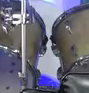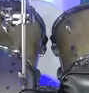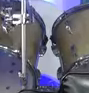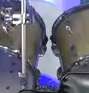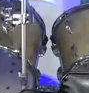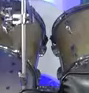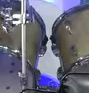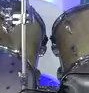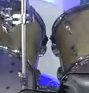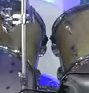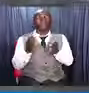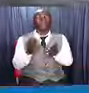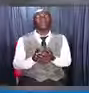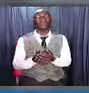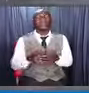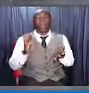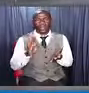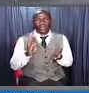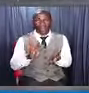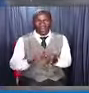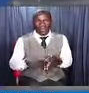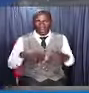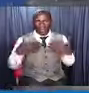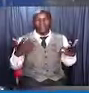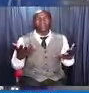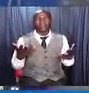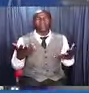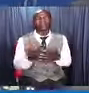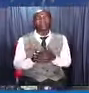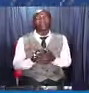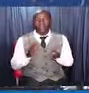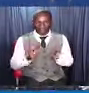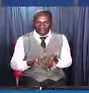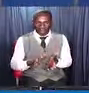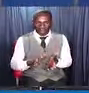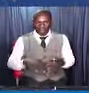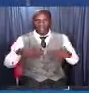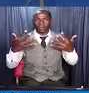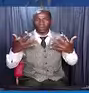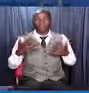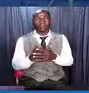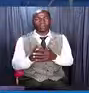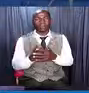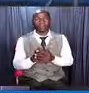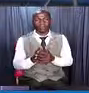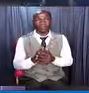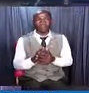our abode with him. Hallelujah. Hallelujah. Hallelujah.